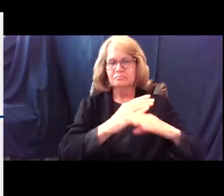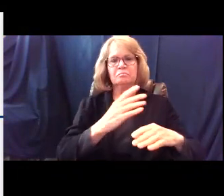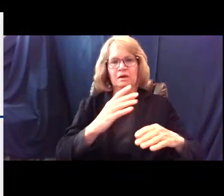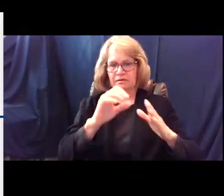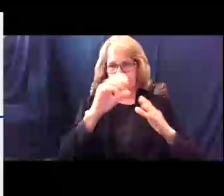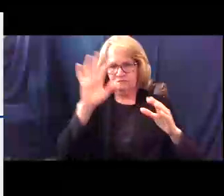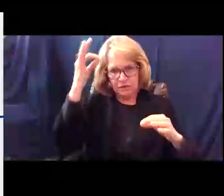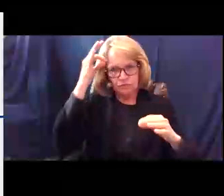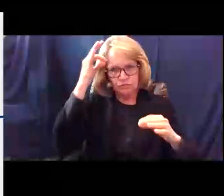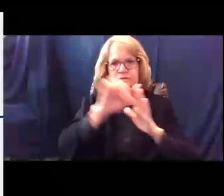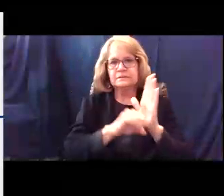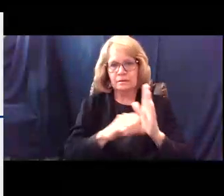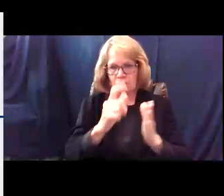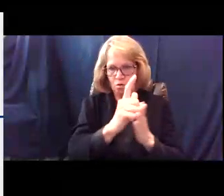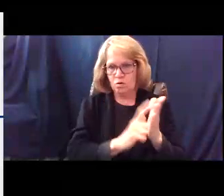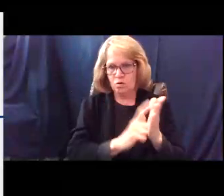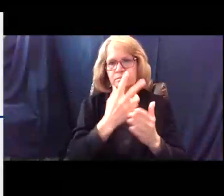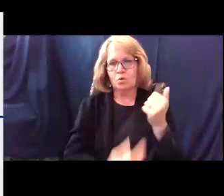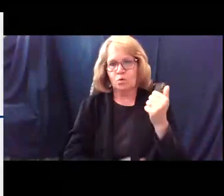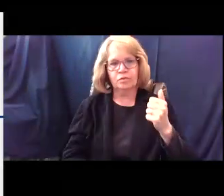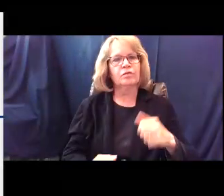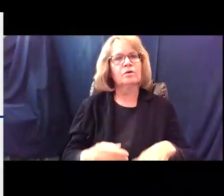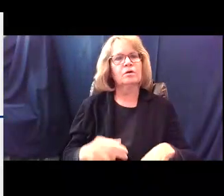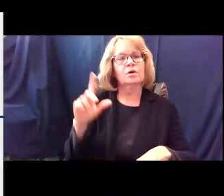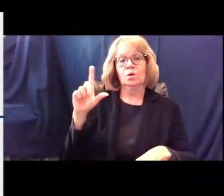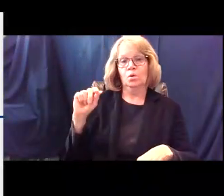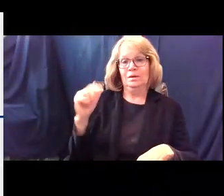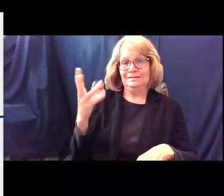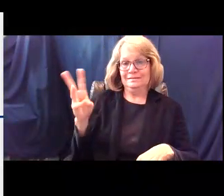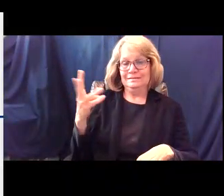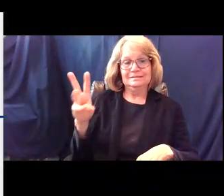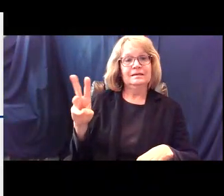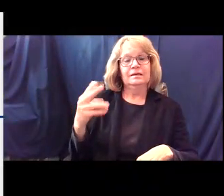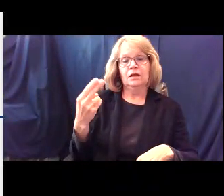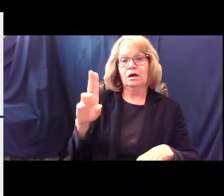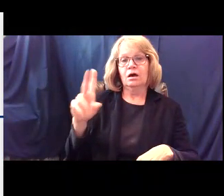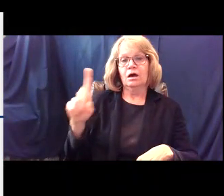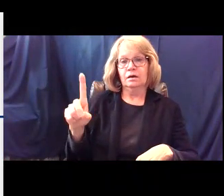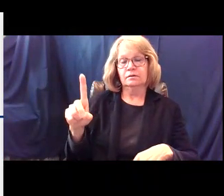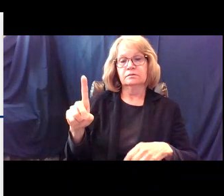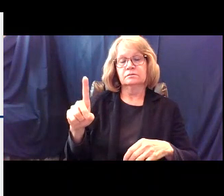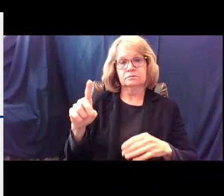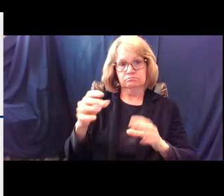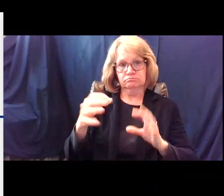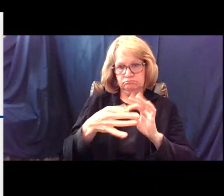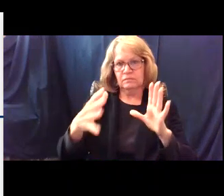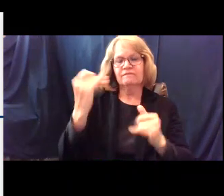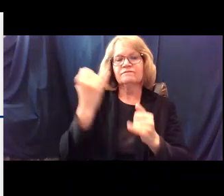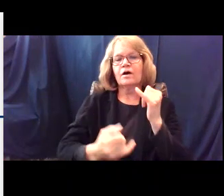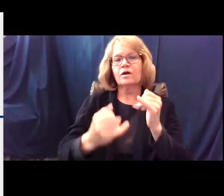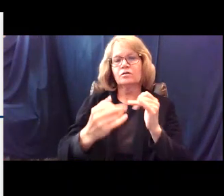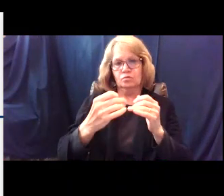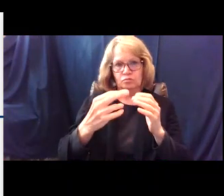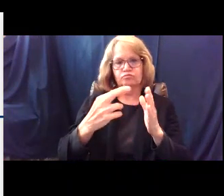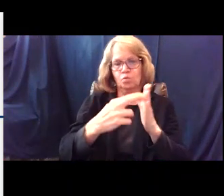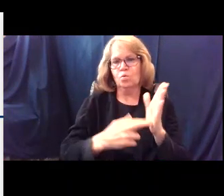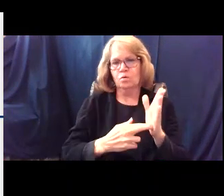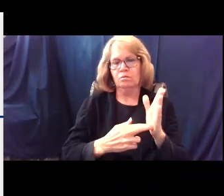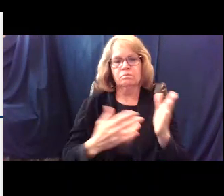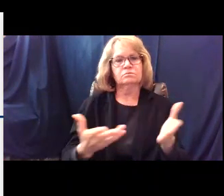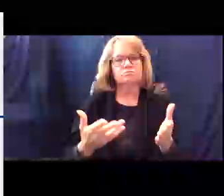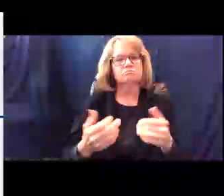laws. And in 2016, HUD did release a final rule on this matter. So there's two